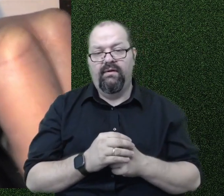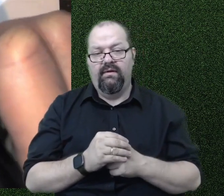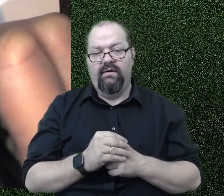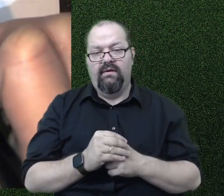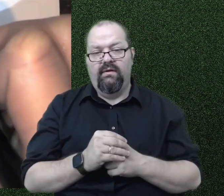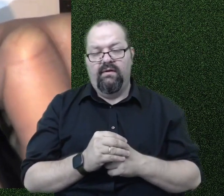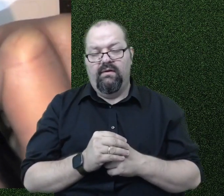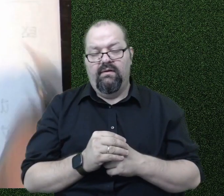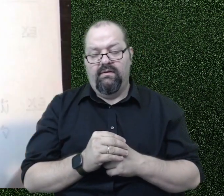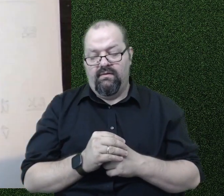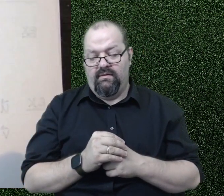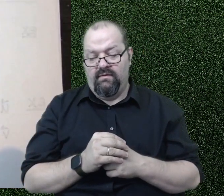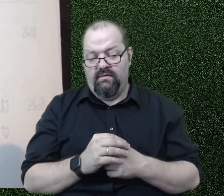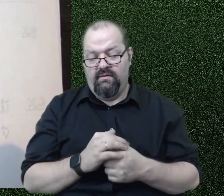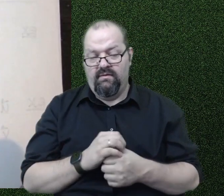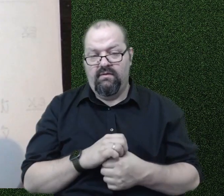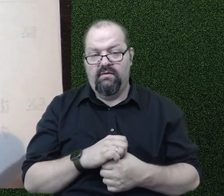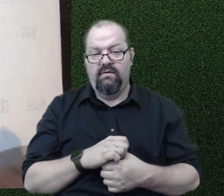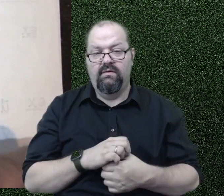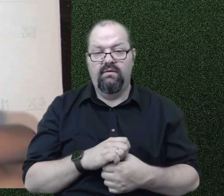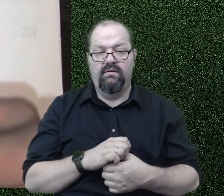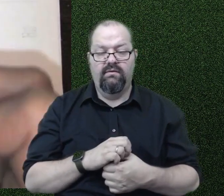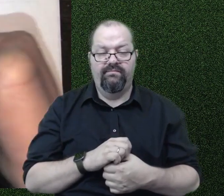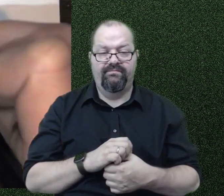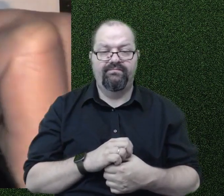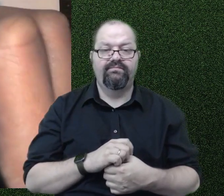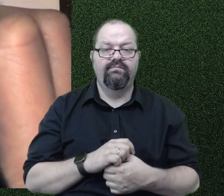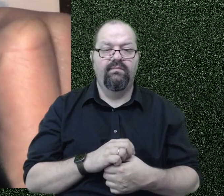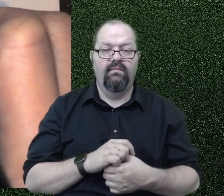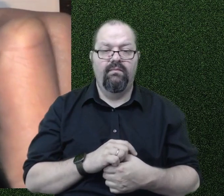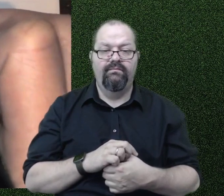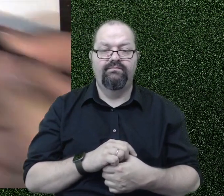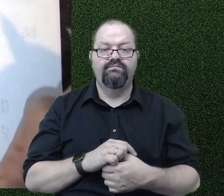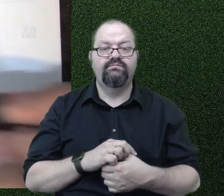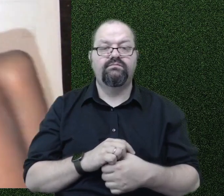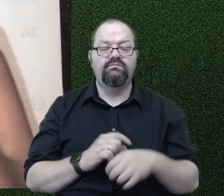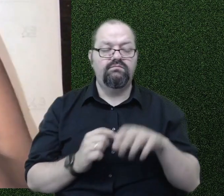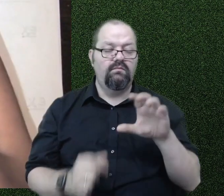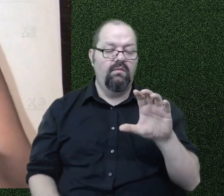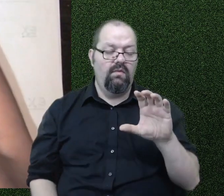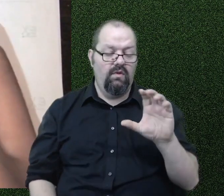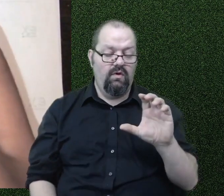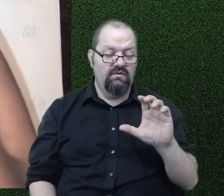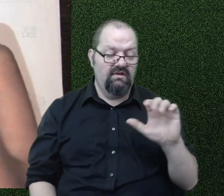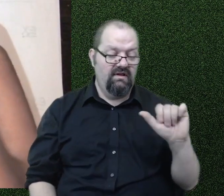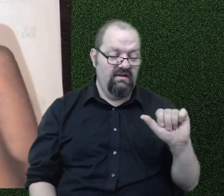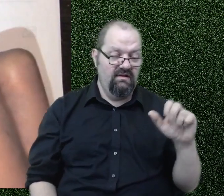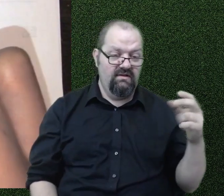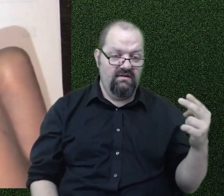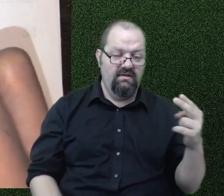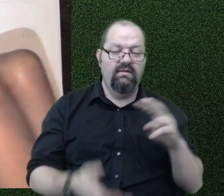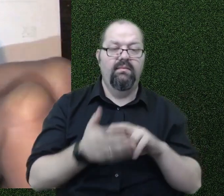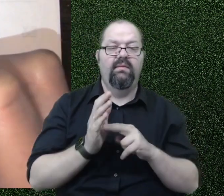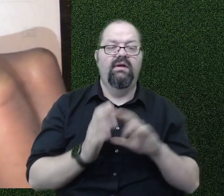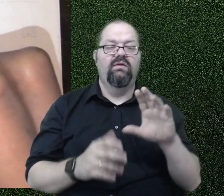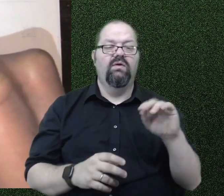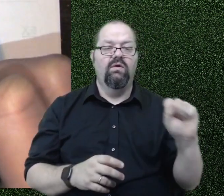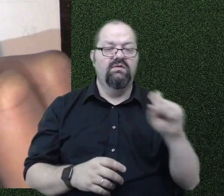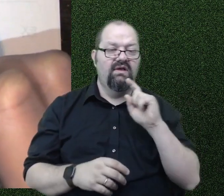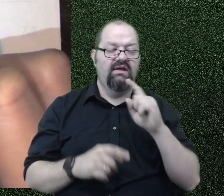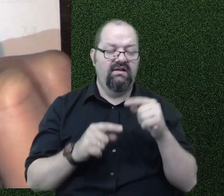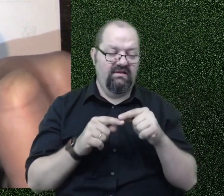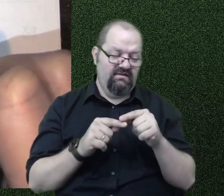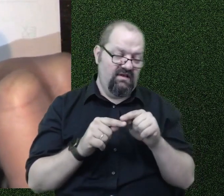over the hypotenuse, the ratio of those two sides of the triangle. Cosine is adjacent over hypotenuse.